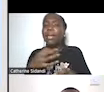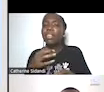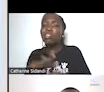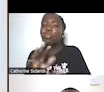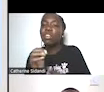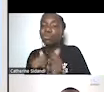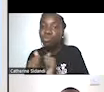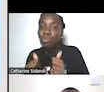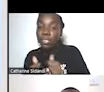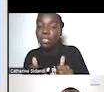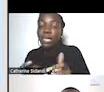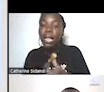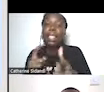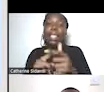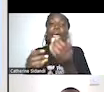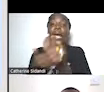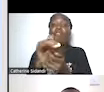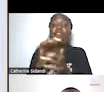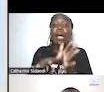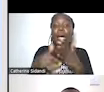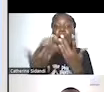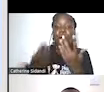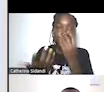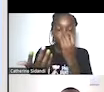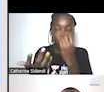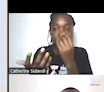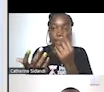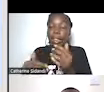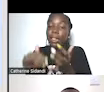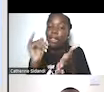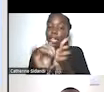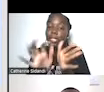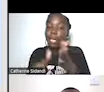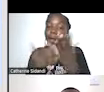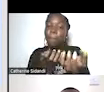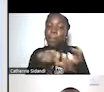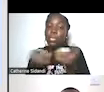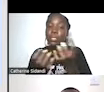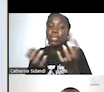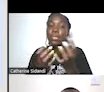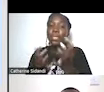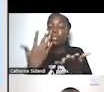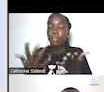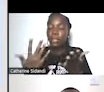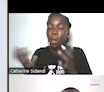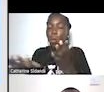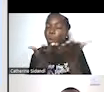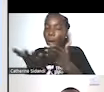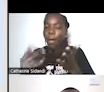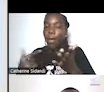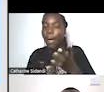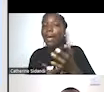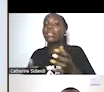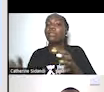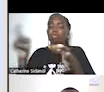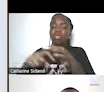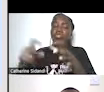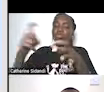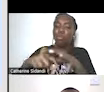want to cover? Then they will see that the premiums will be changing. That is still under business analytics, where we combine everything that we are having